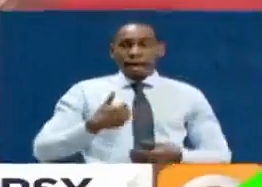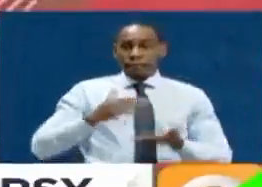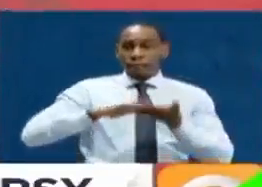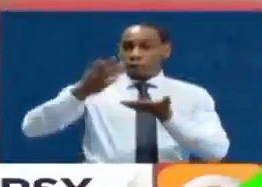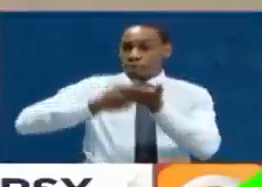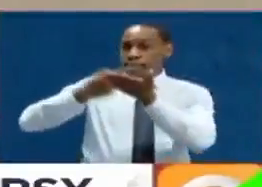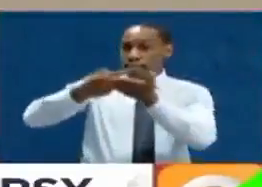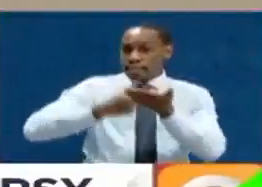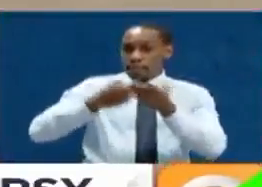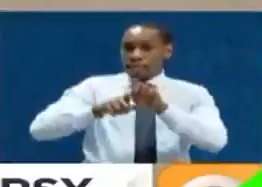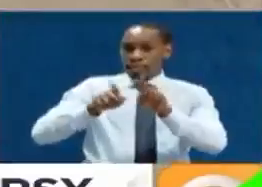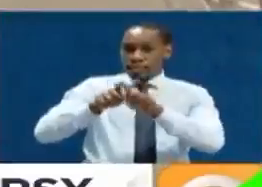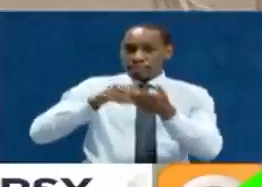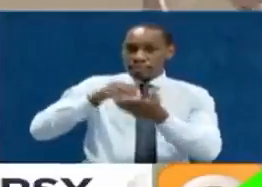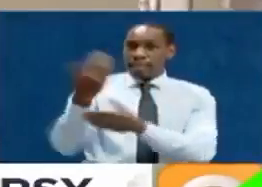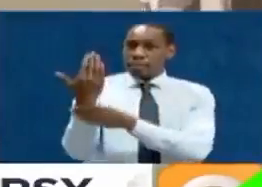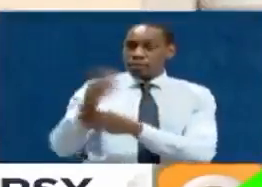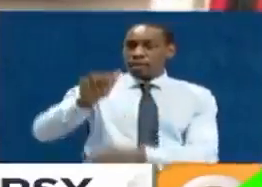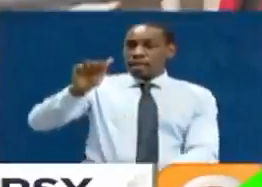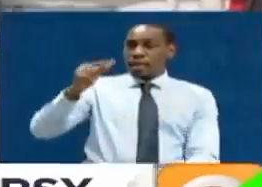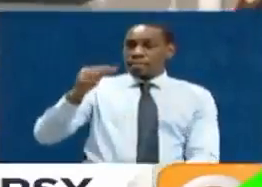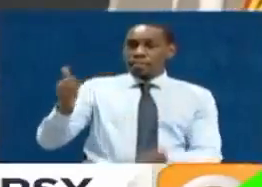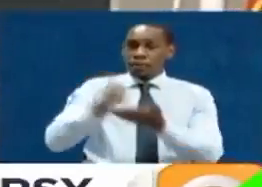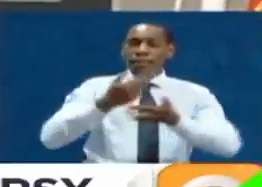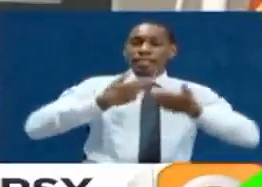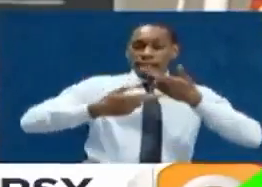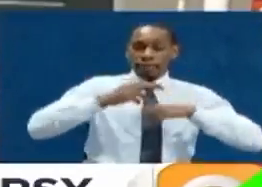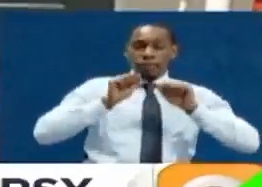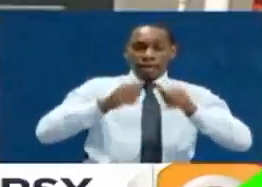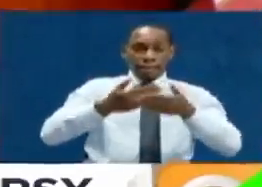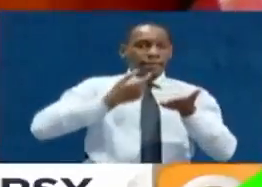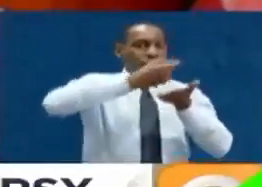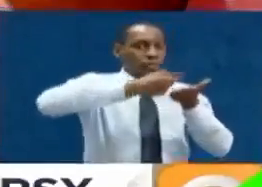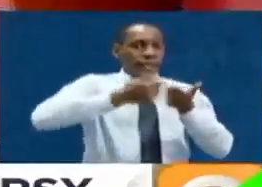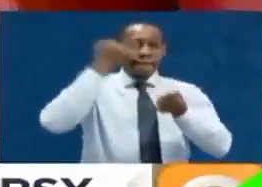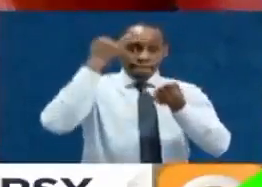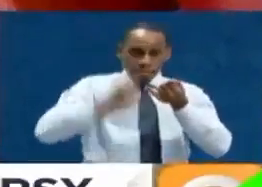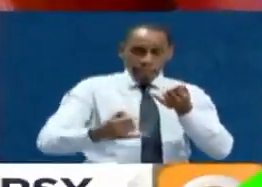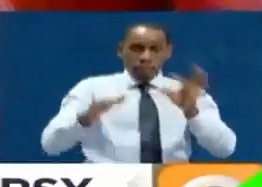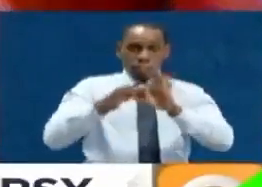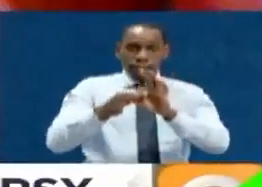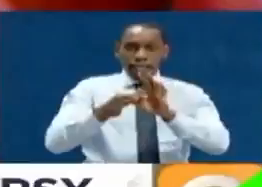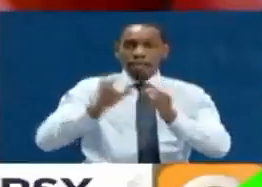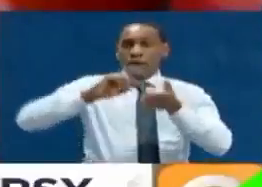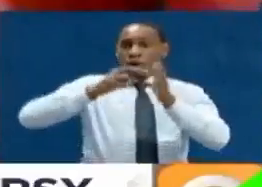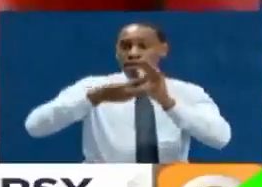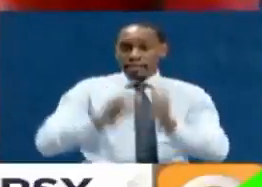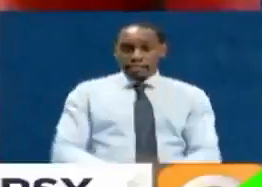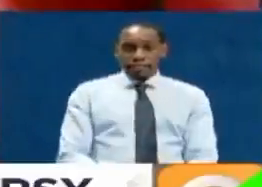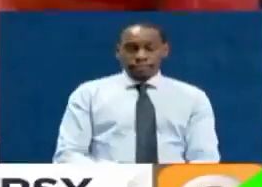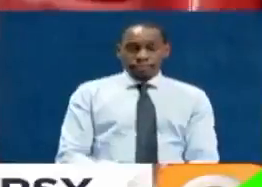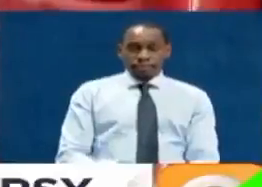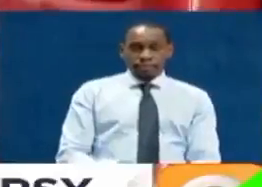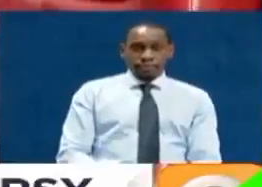further negotiations and send the documents to the AG's office for review before signing the final and binding contracts.